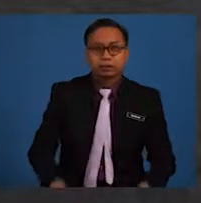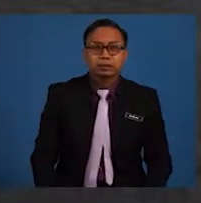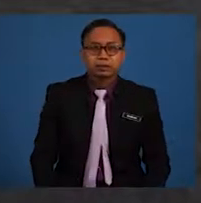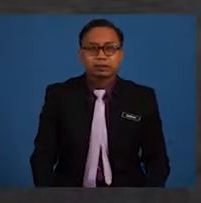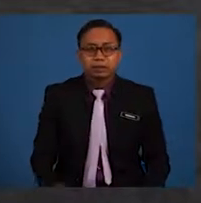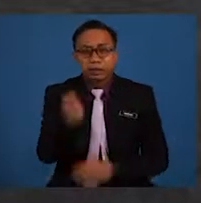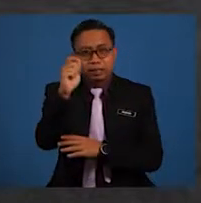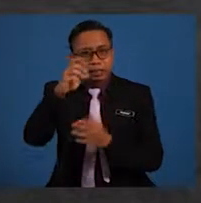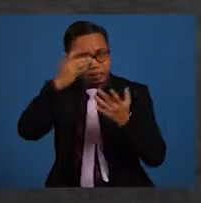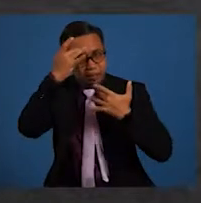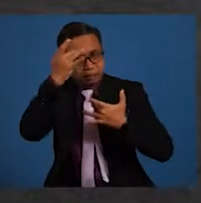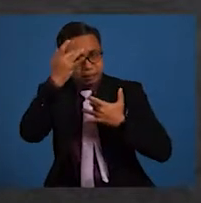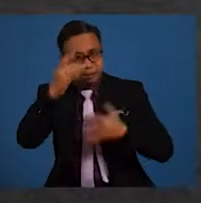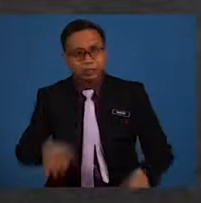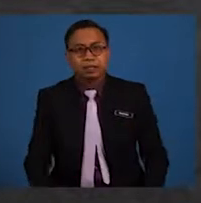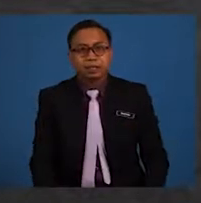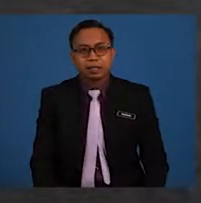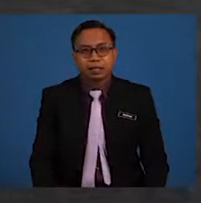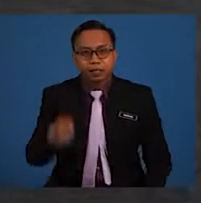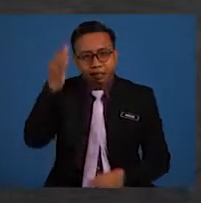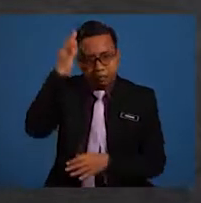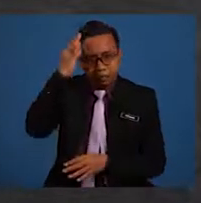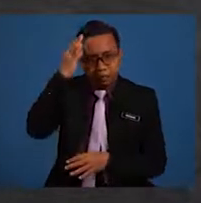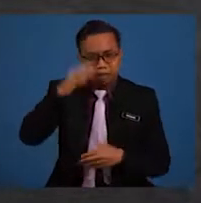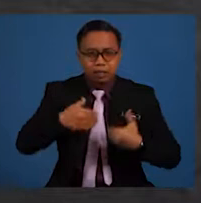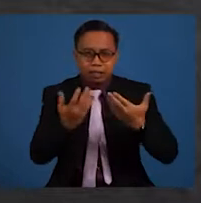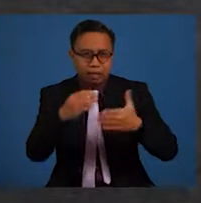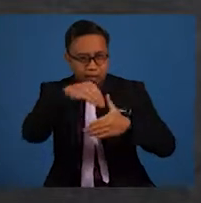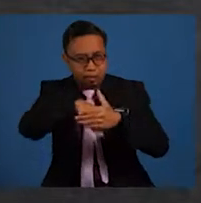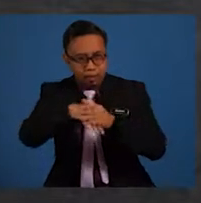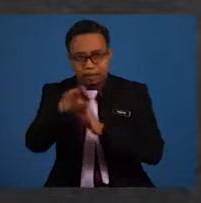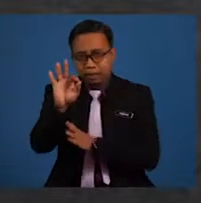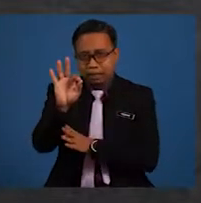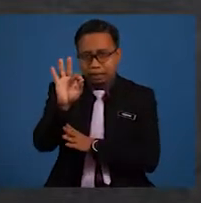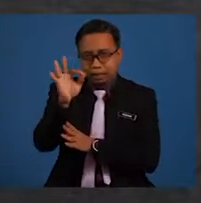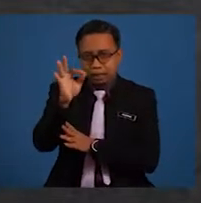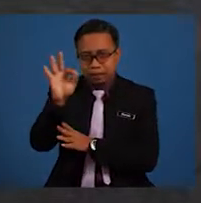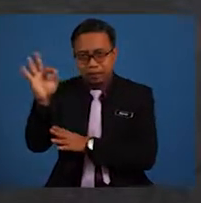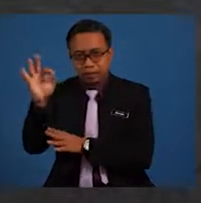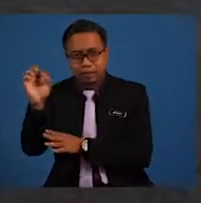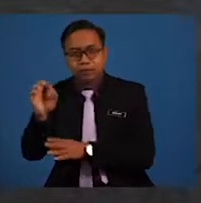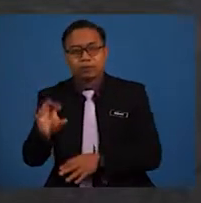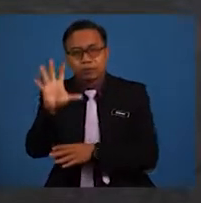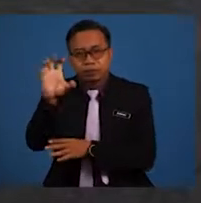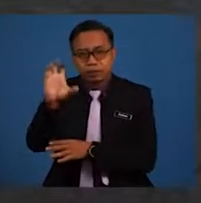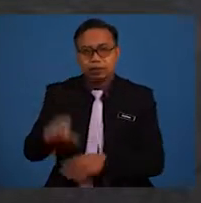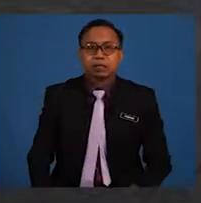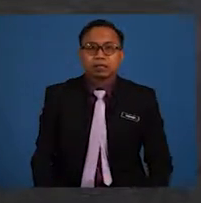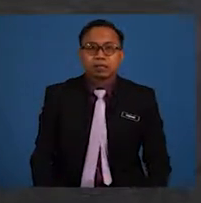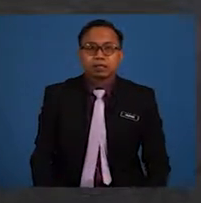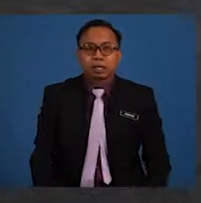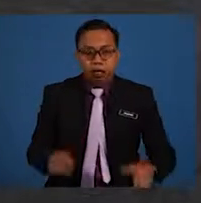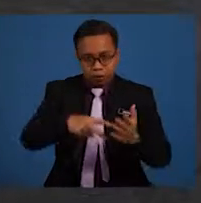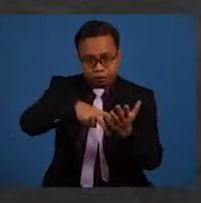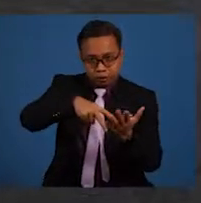disease, thought to have been eradicated in the 1950s, stunts growth